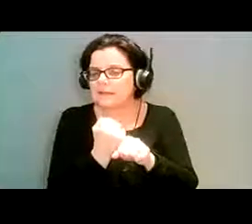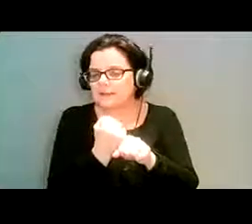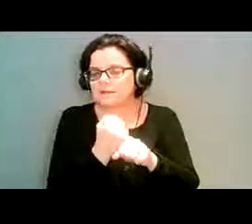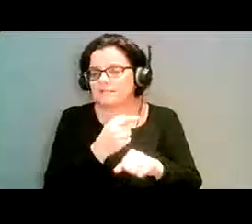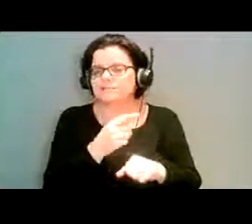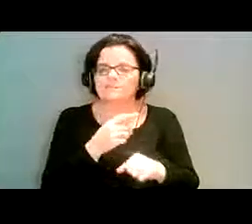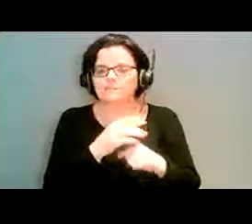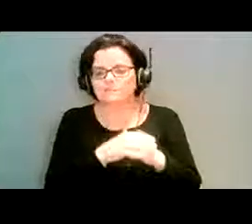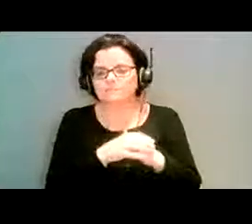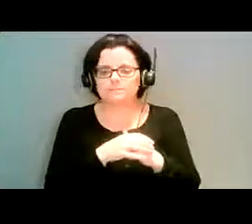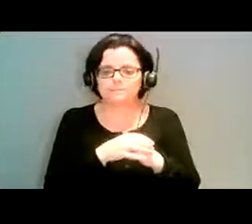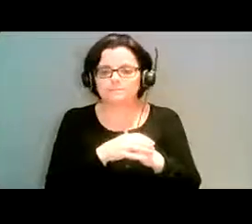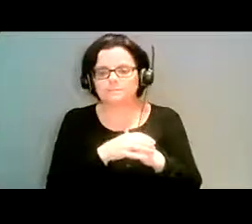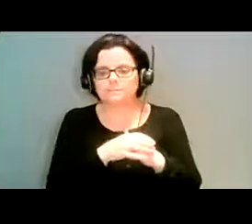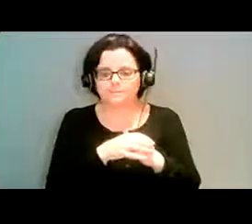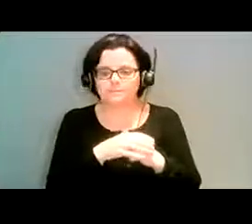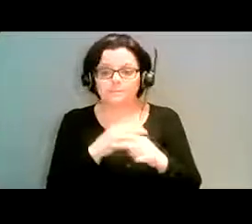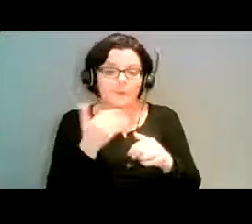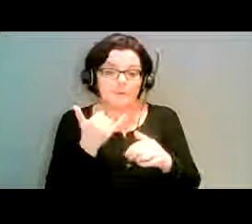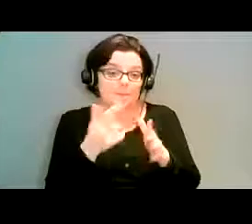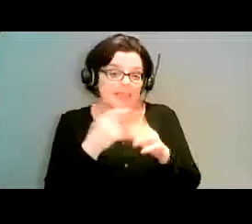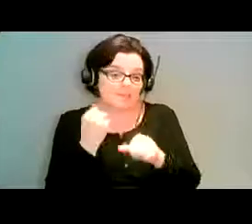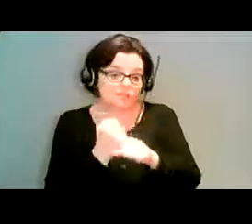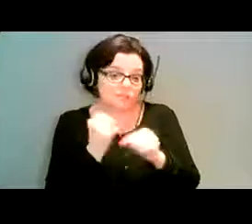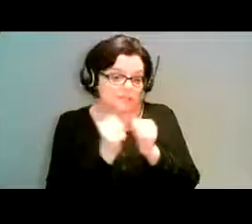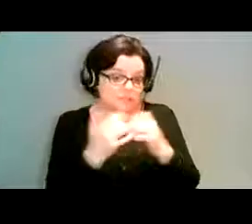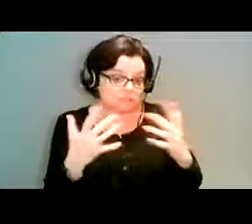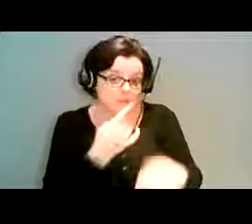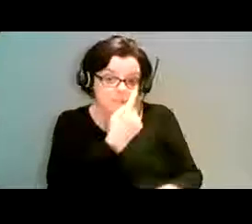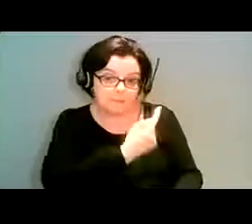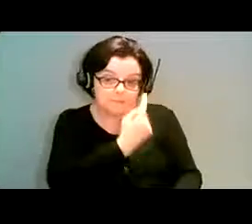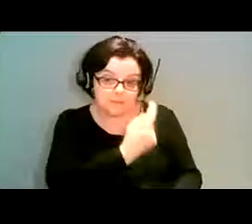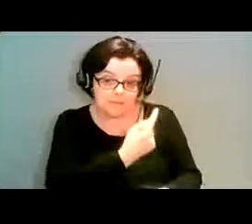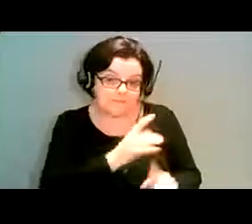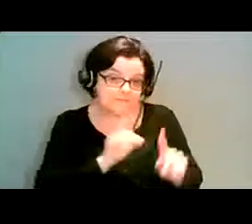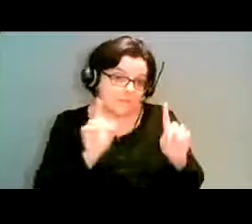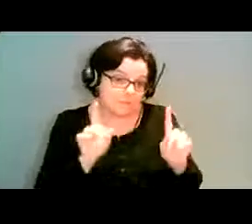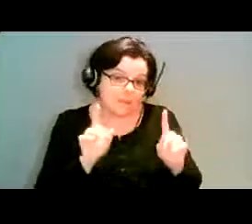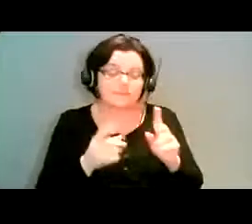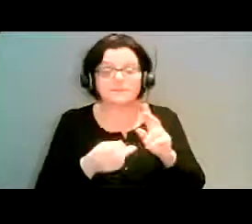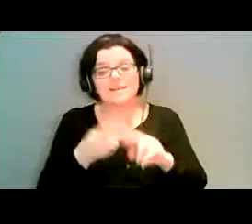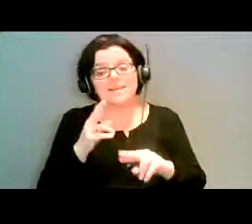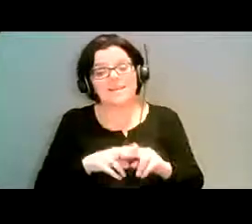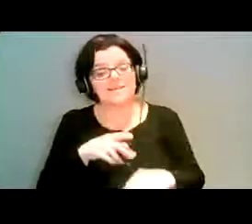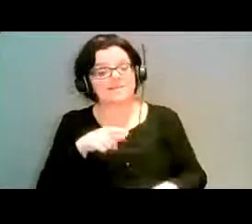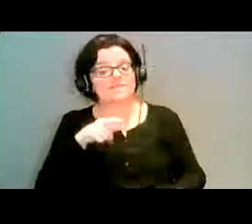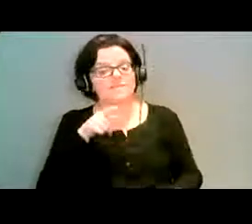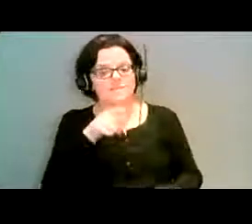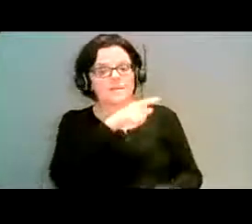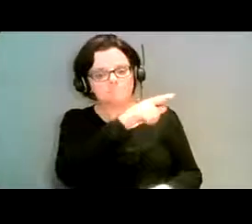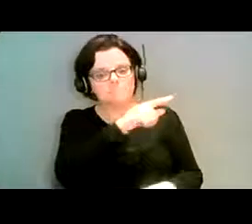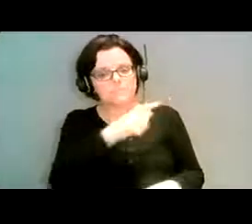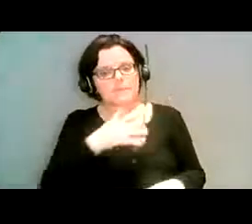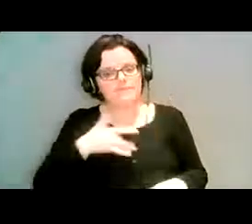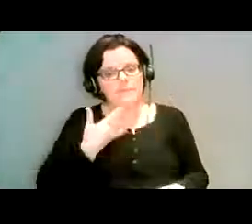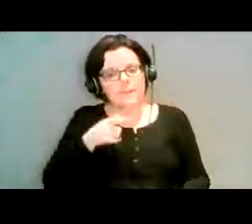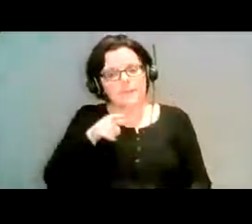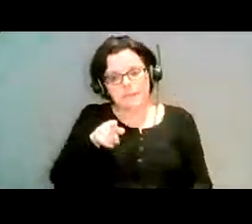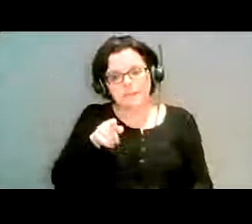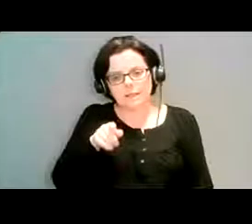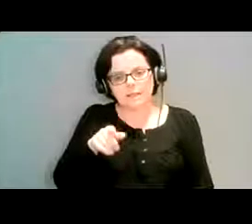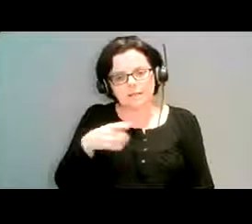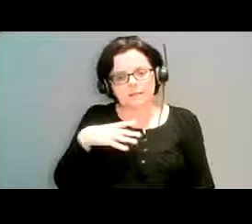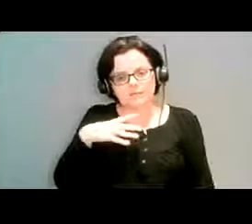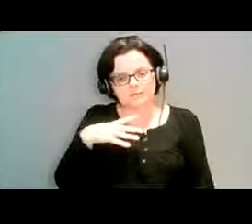not necessarily agree to do this, but they might, if they feel like, yes, you probably, they could kind